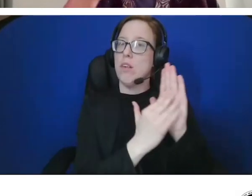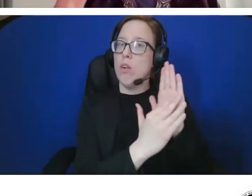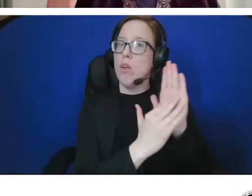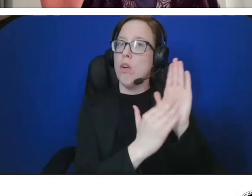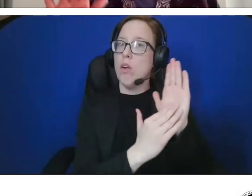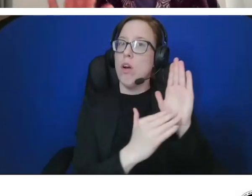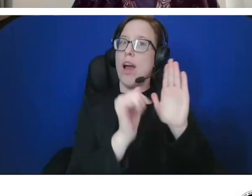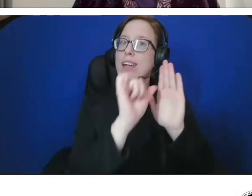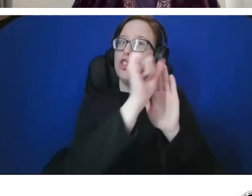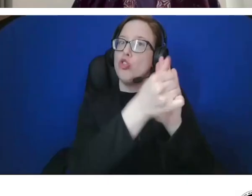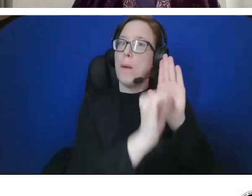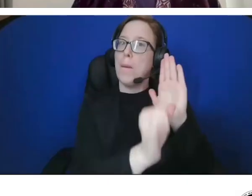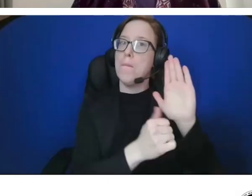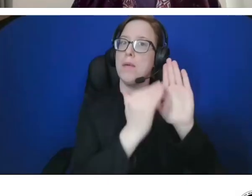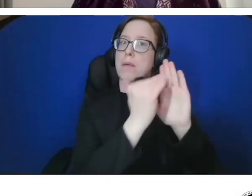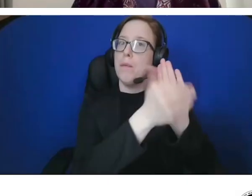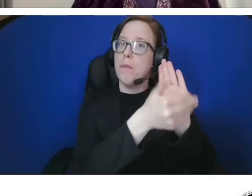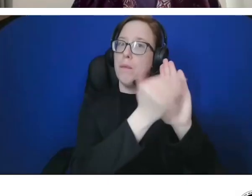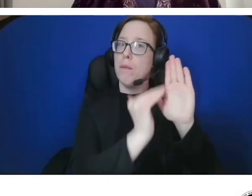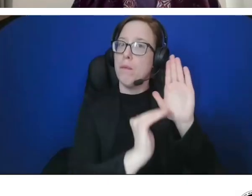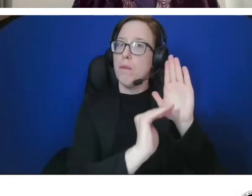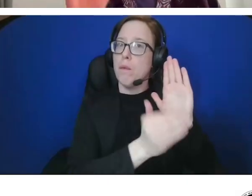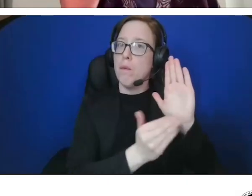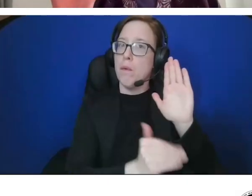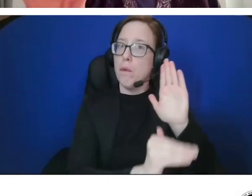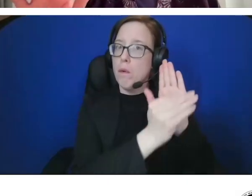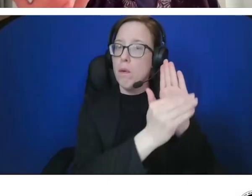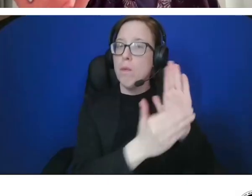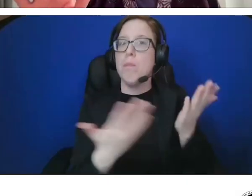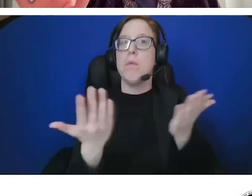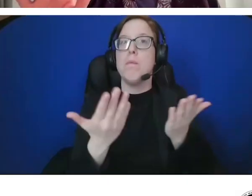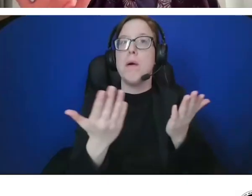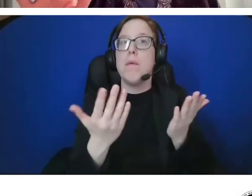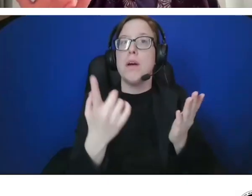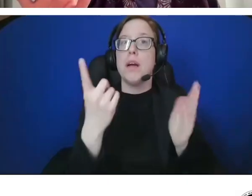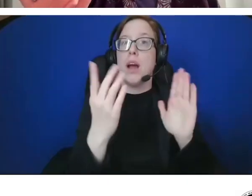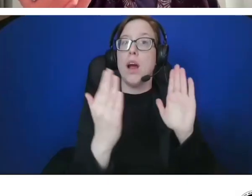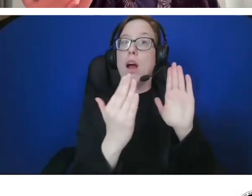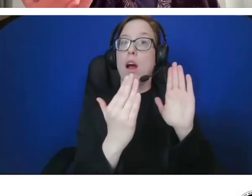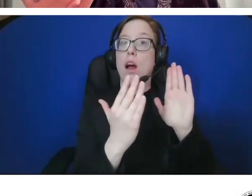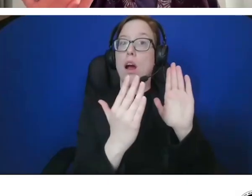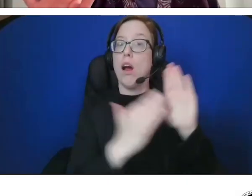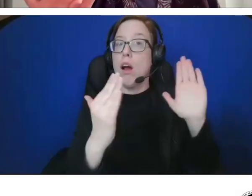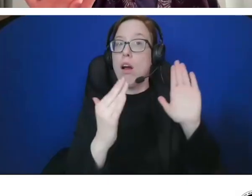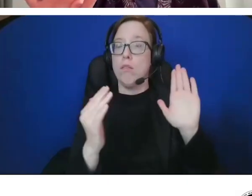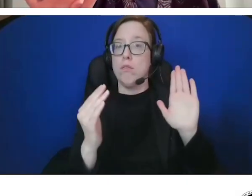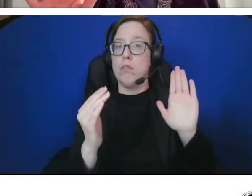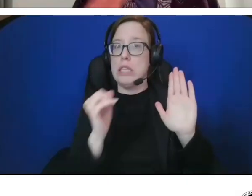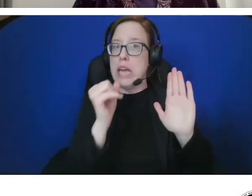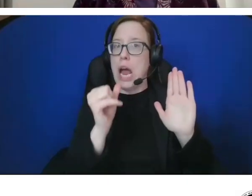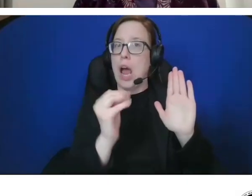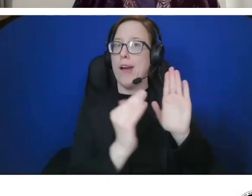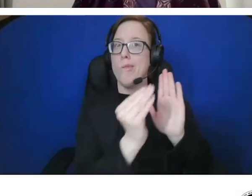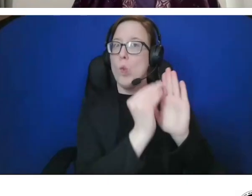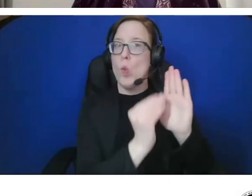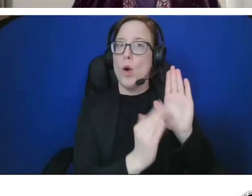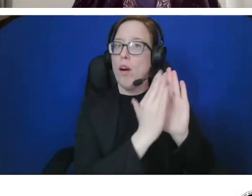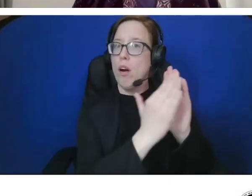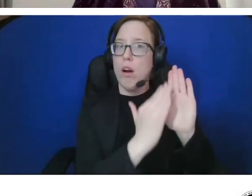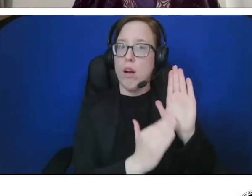learn more about the outer shape. They sometimes use a single contact and didn't really engage in